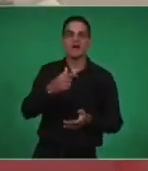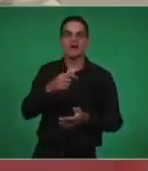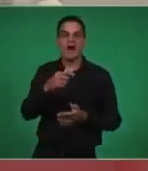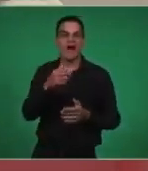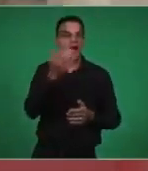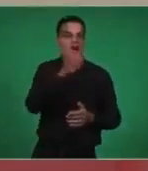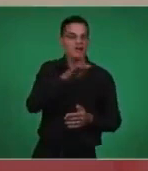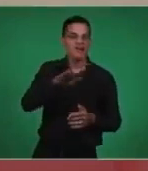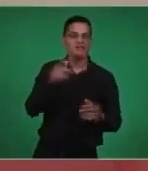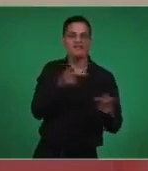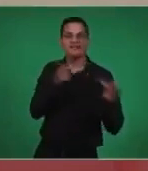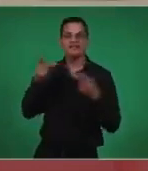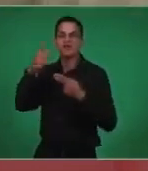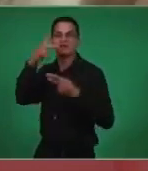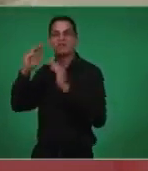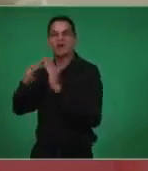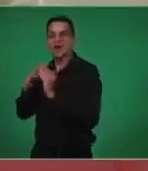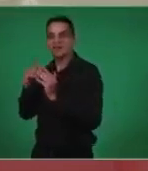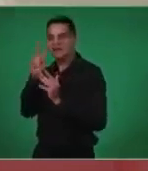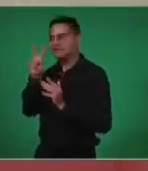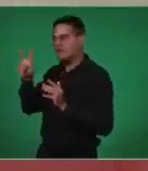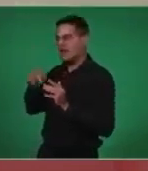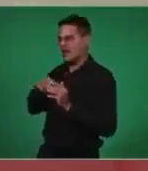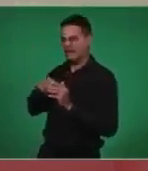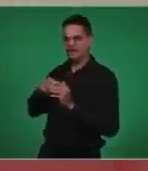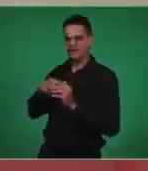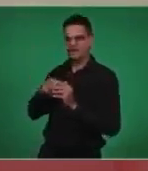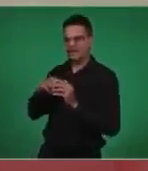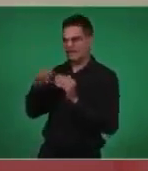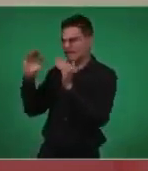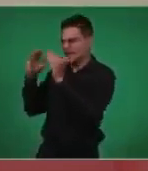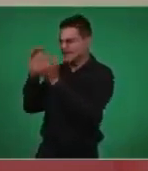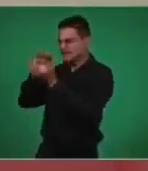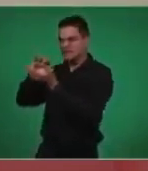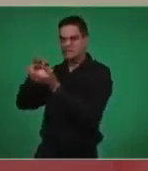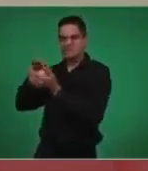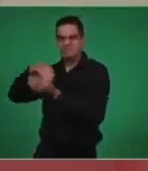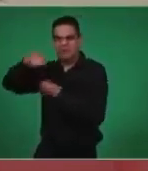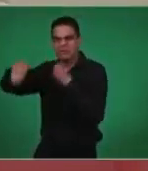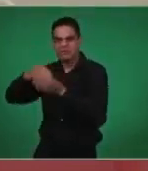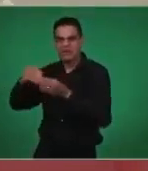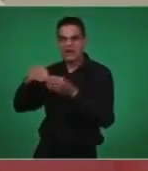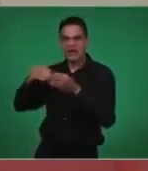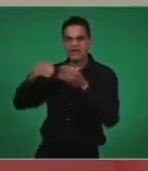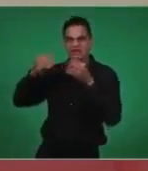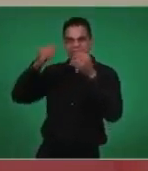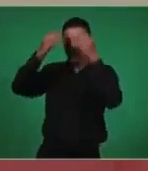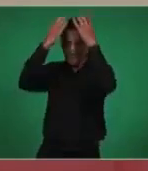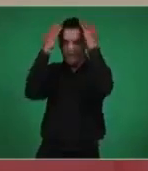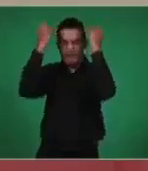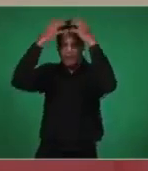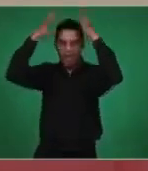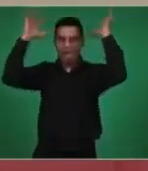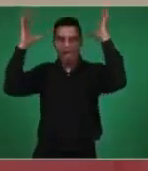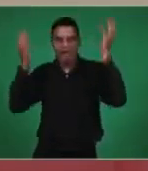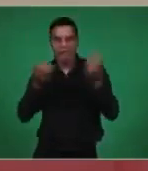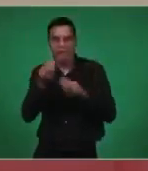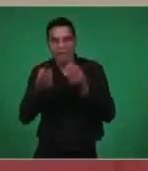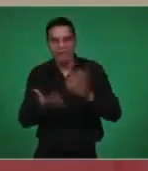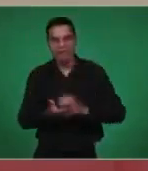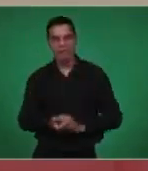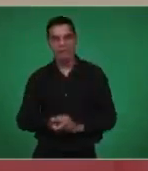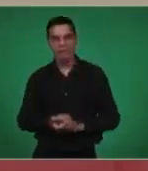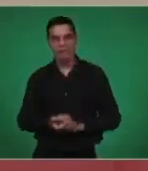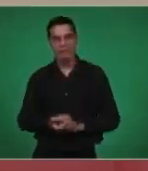there to make a visit, they found a teacher there with the hair disorganized, what do they need to know? They